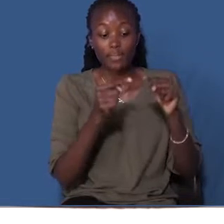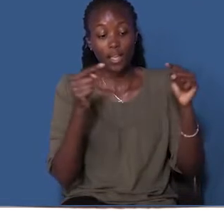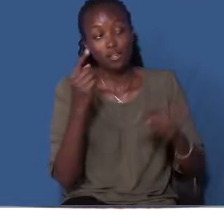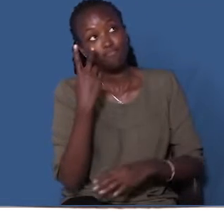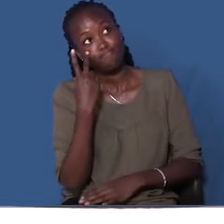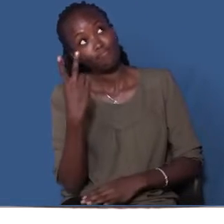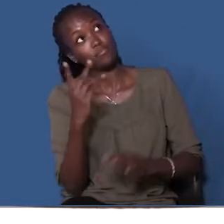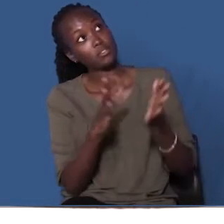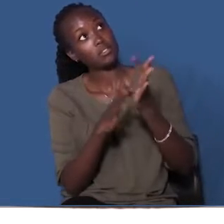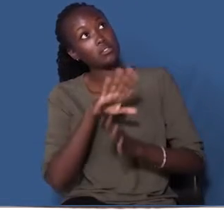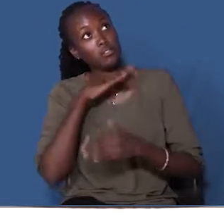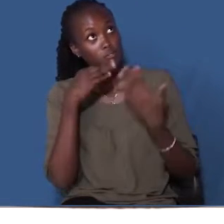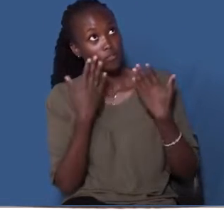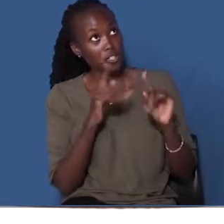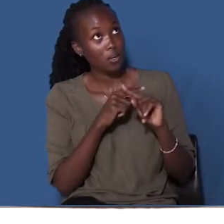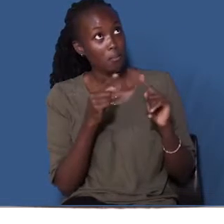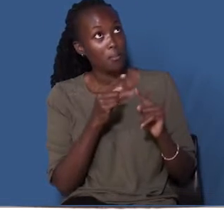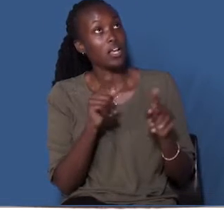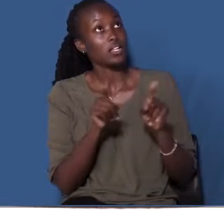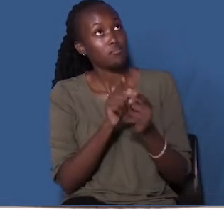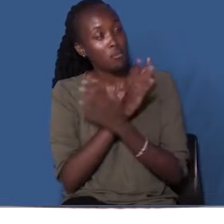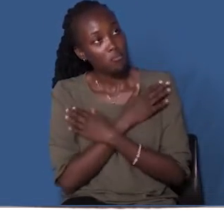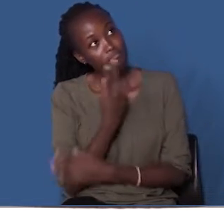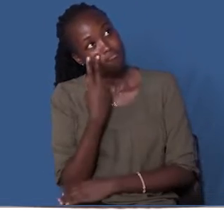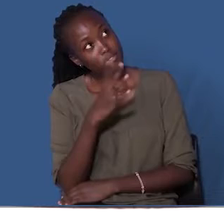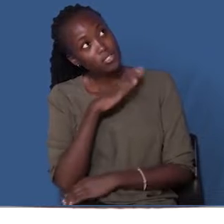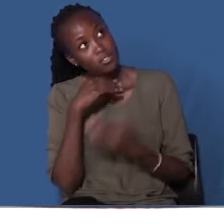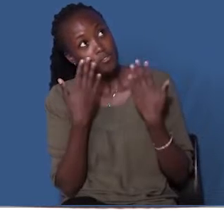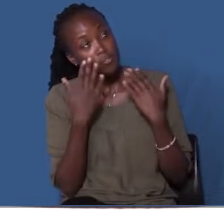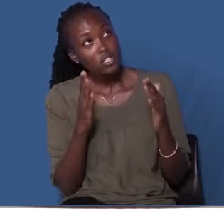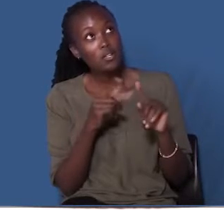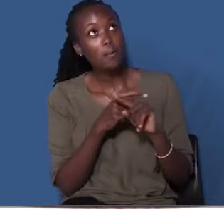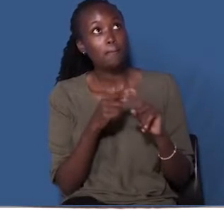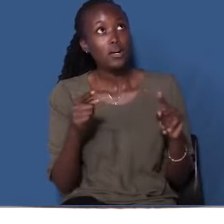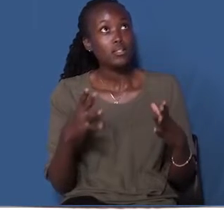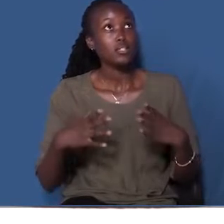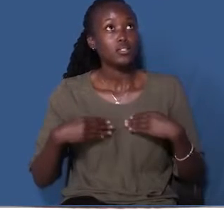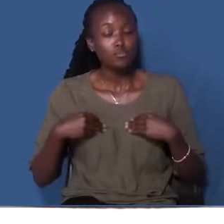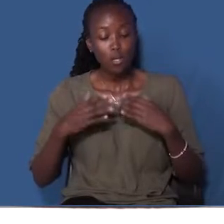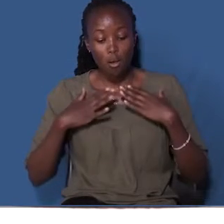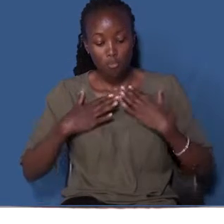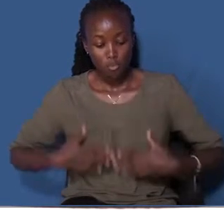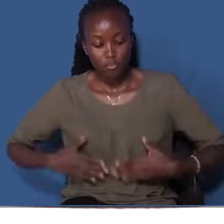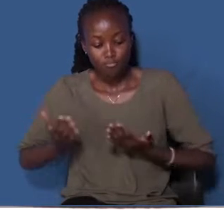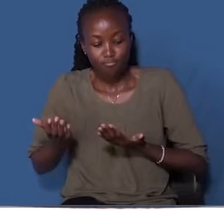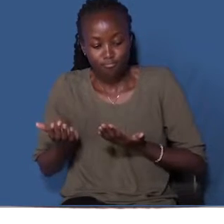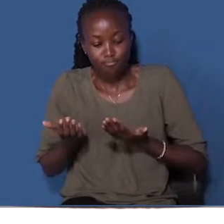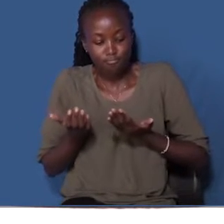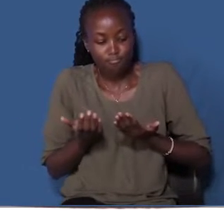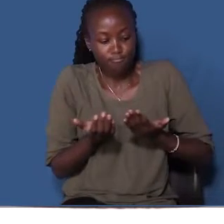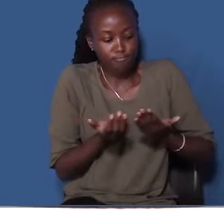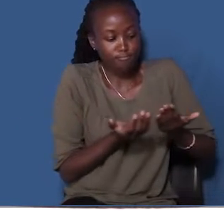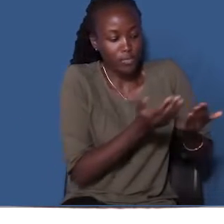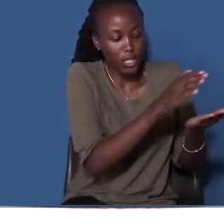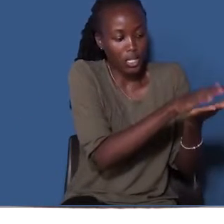was dead. His friends saw that he was dead. And they deposited this body in a common tomb, in a